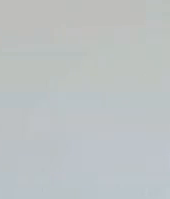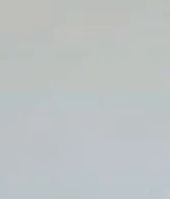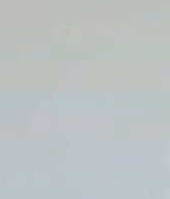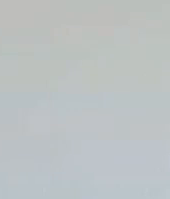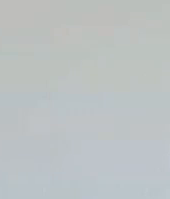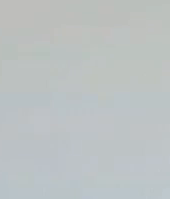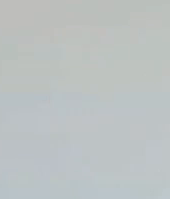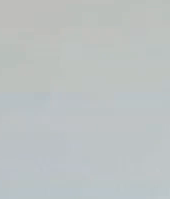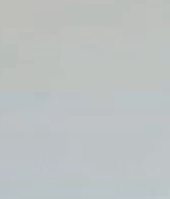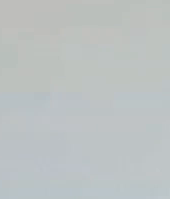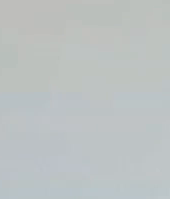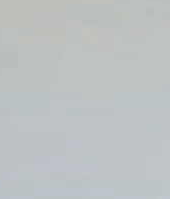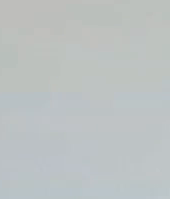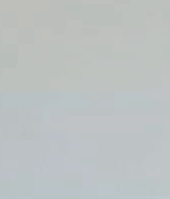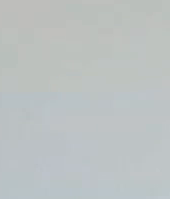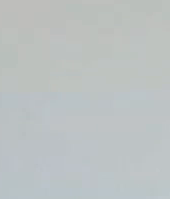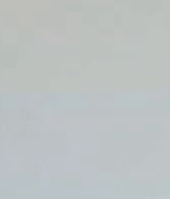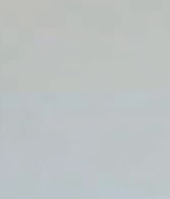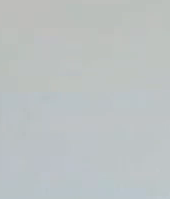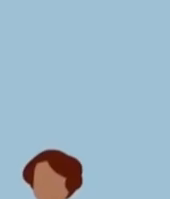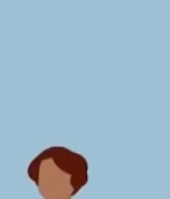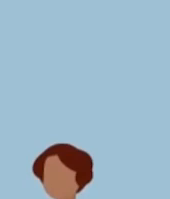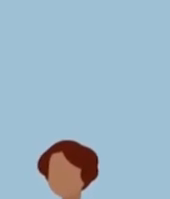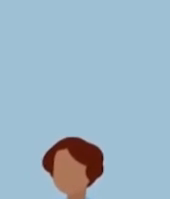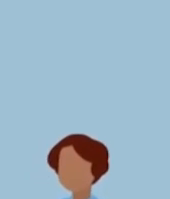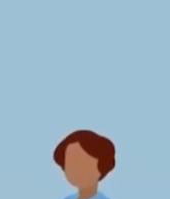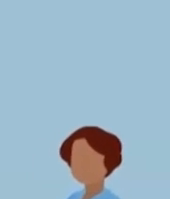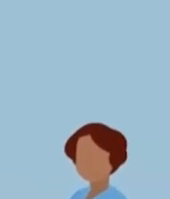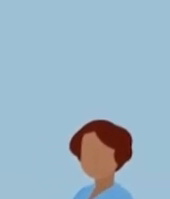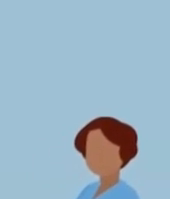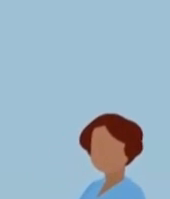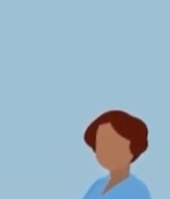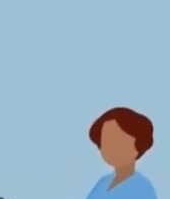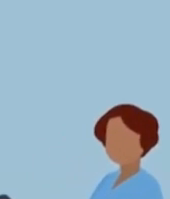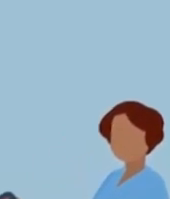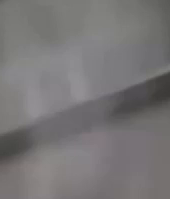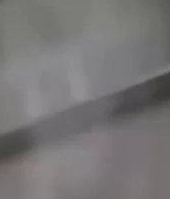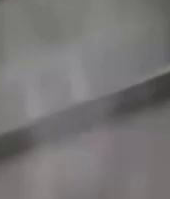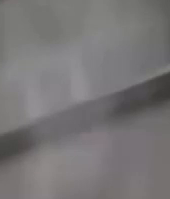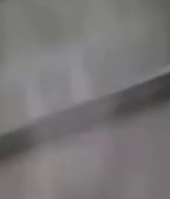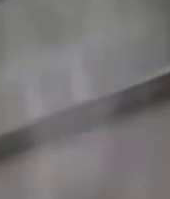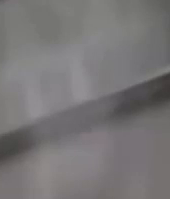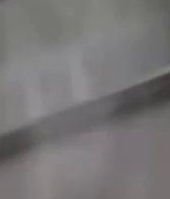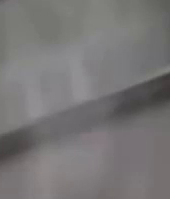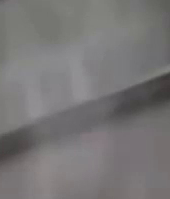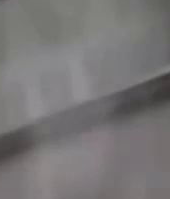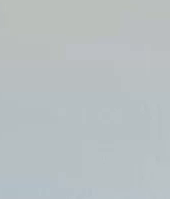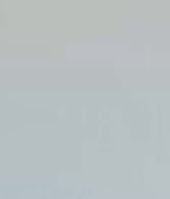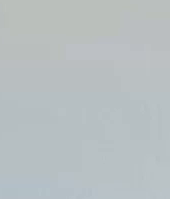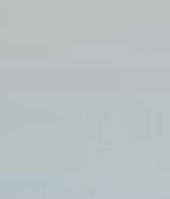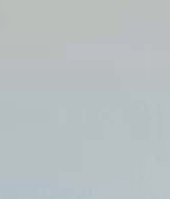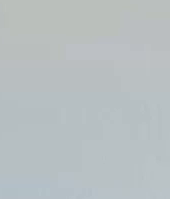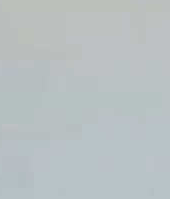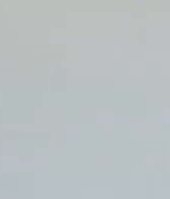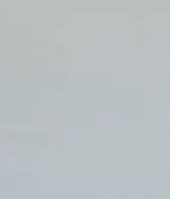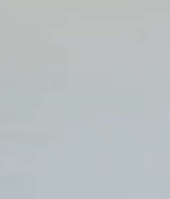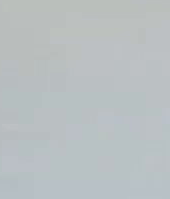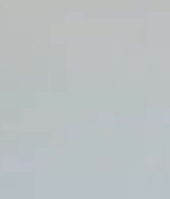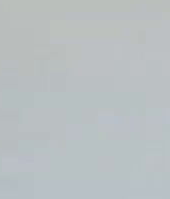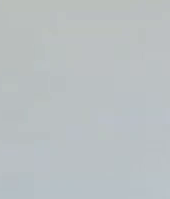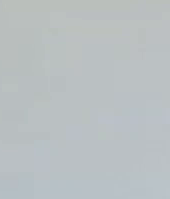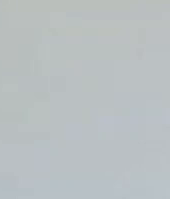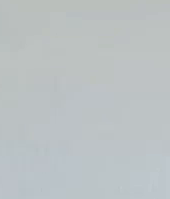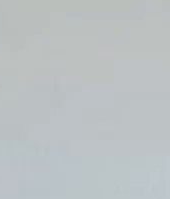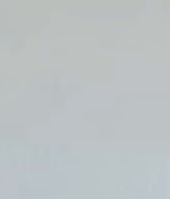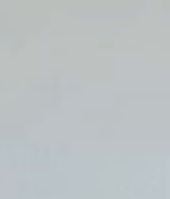work in combination with measures we already have in place, like social distancing and proper hand washing hygiene. By practicing all of